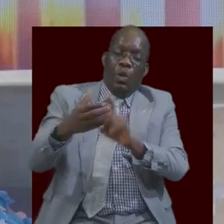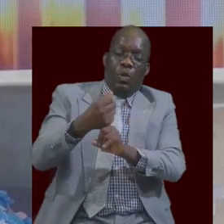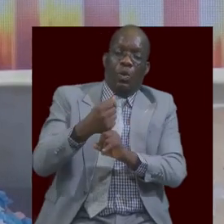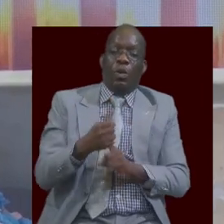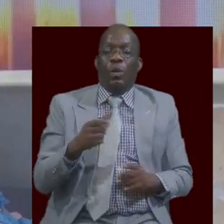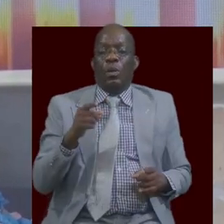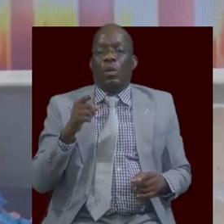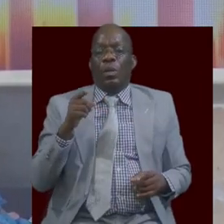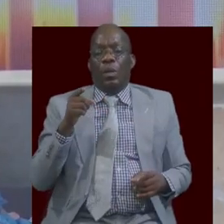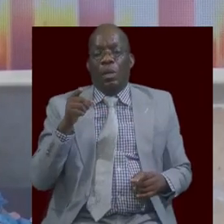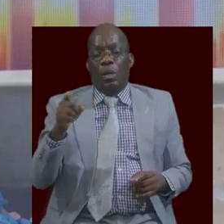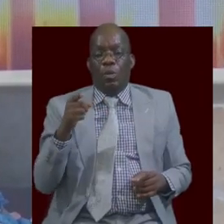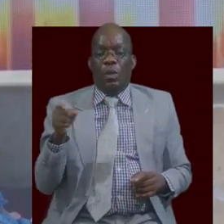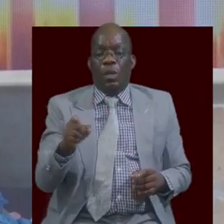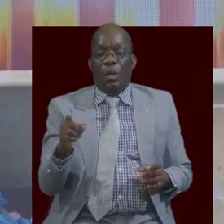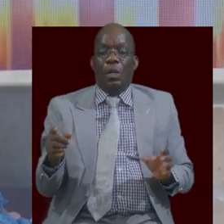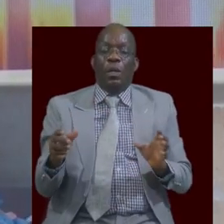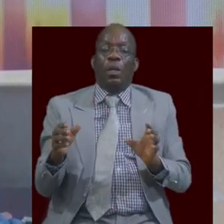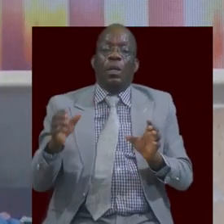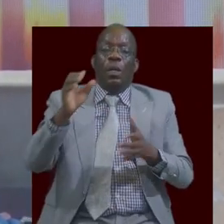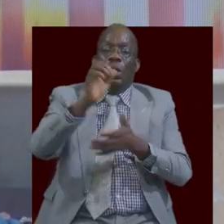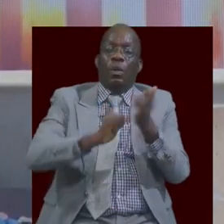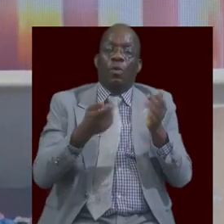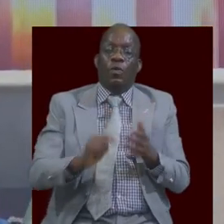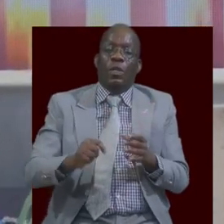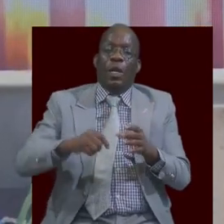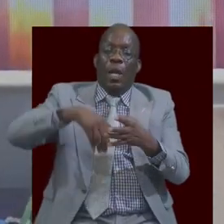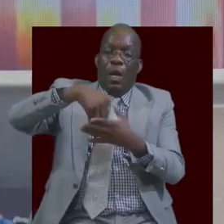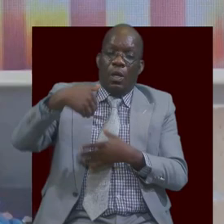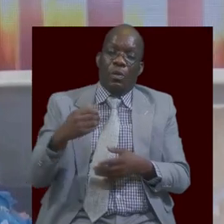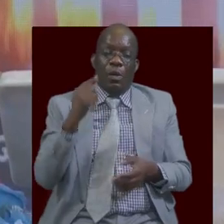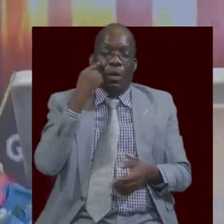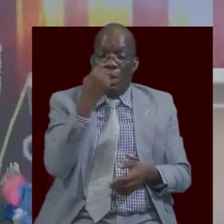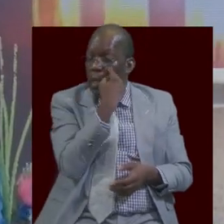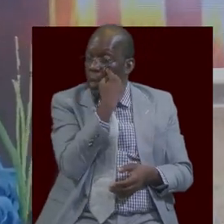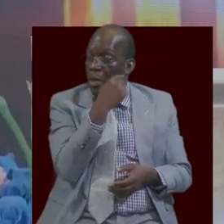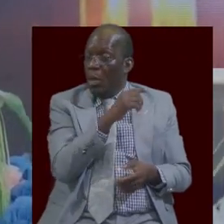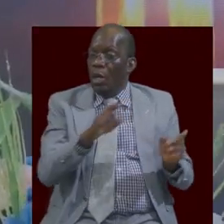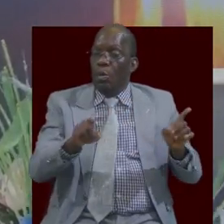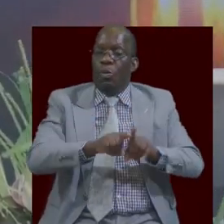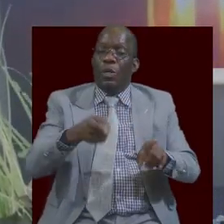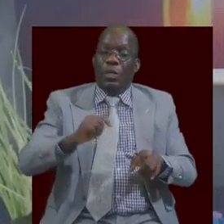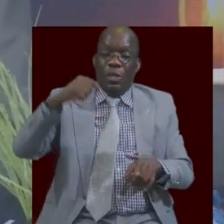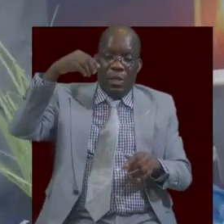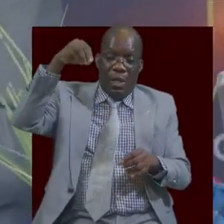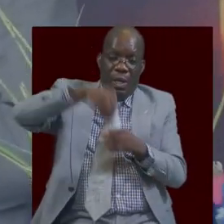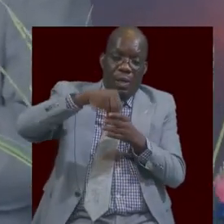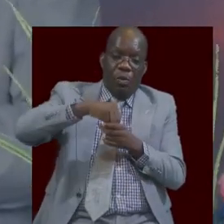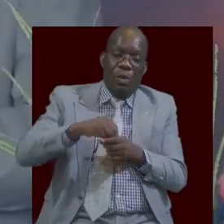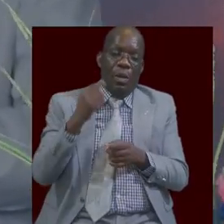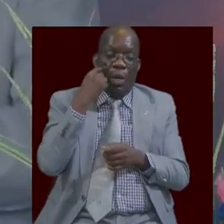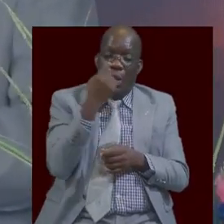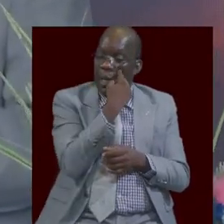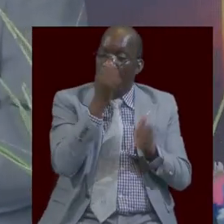eyes, outward eyes. The inner eye could still see the glory of God,